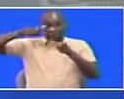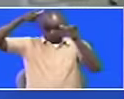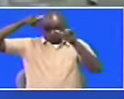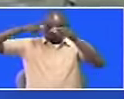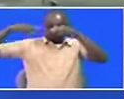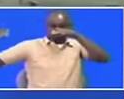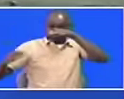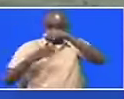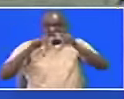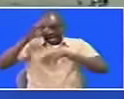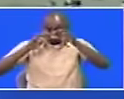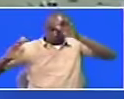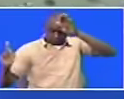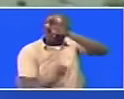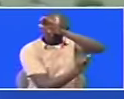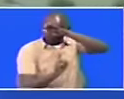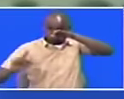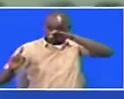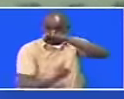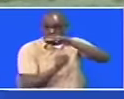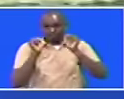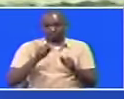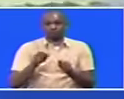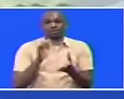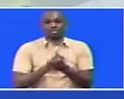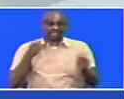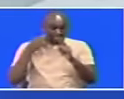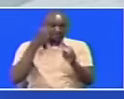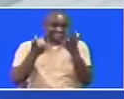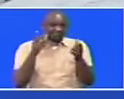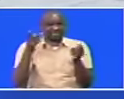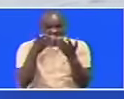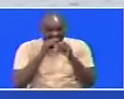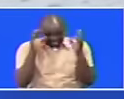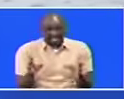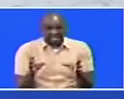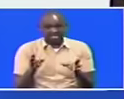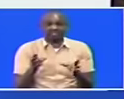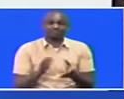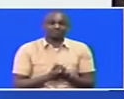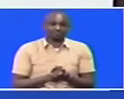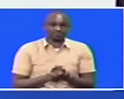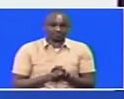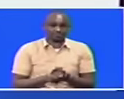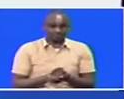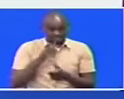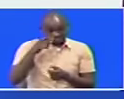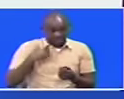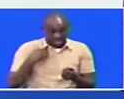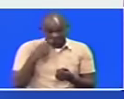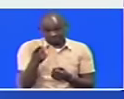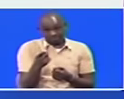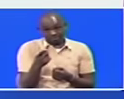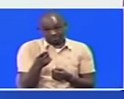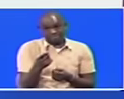the national park once an environmental impact assessment on the same issues the green light. The park, by the way, is extremely